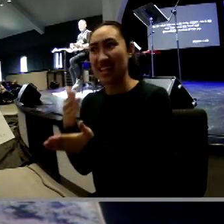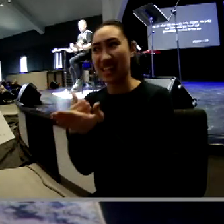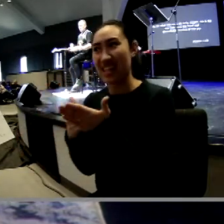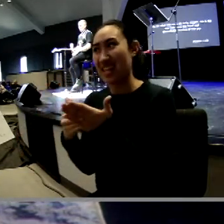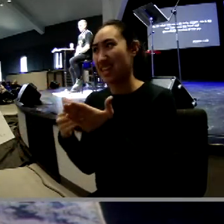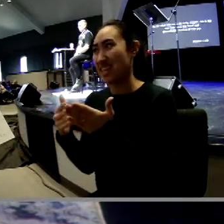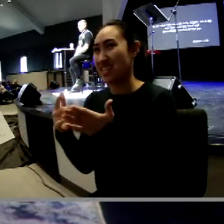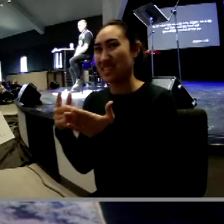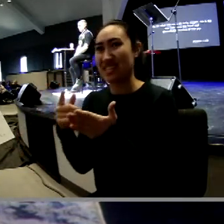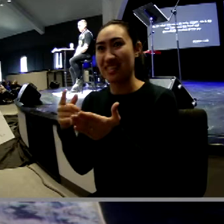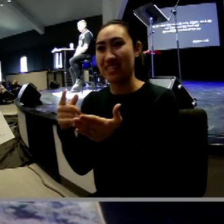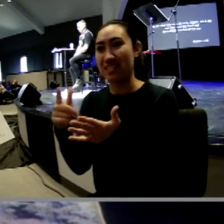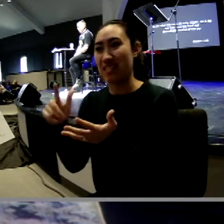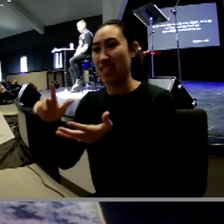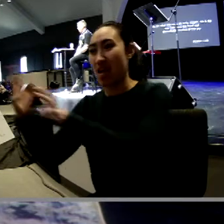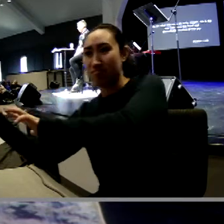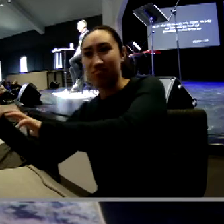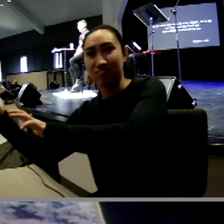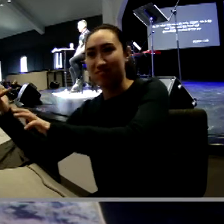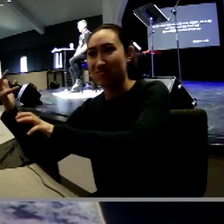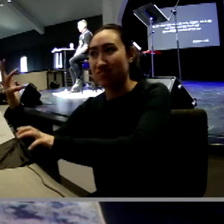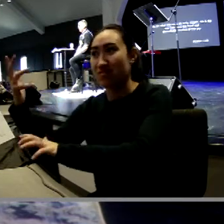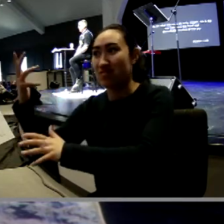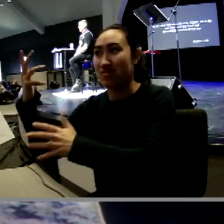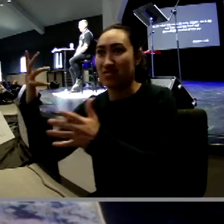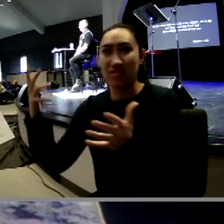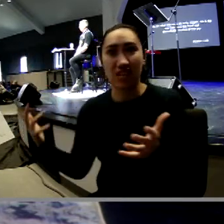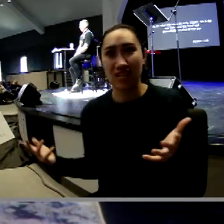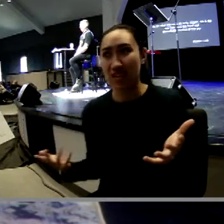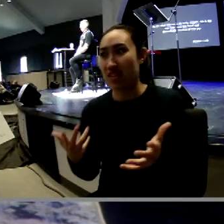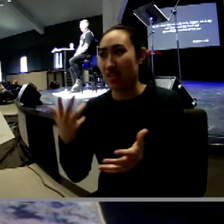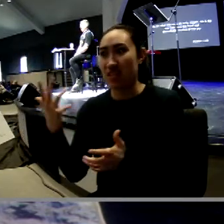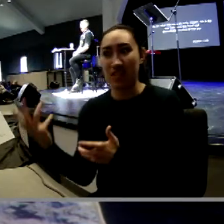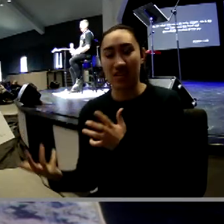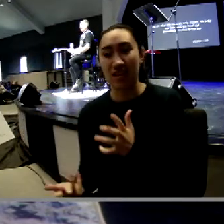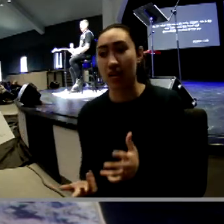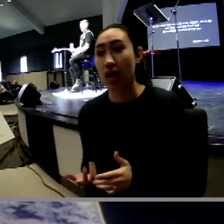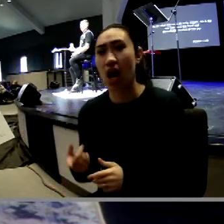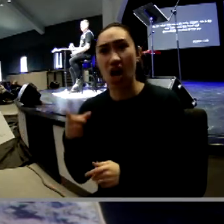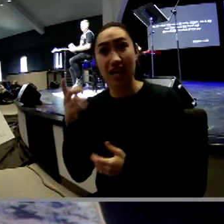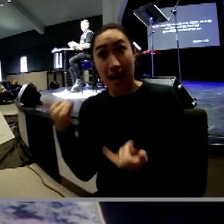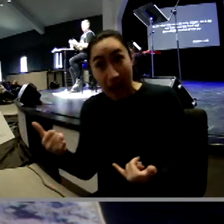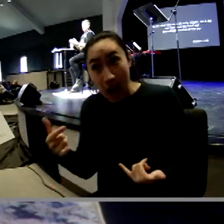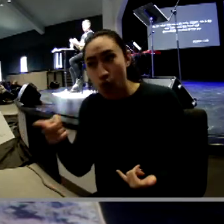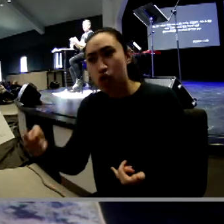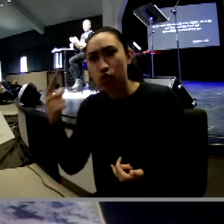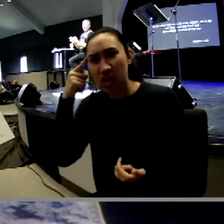it went sideways, or good things happened to bad people, and you think that God is